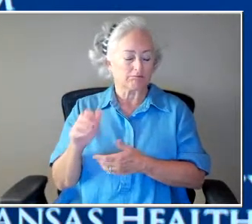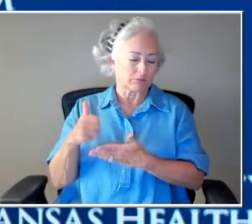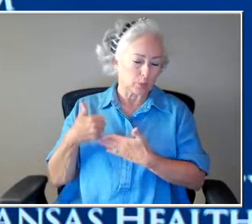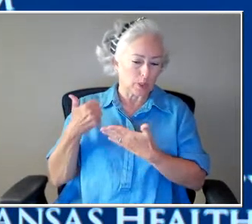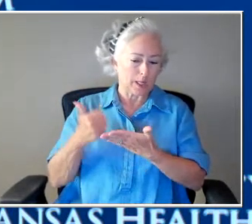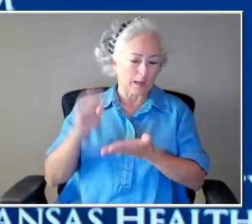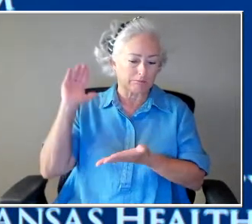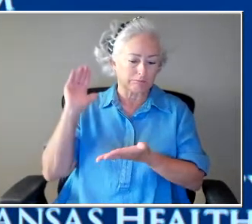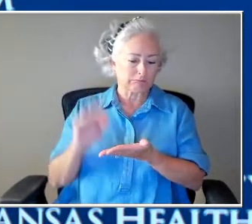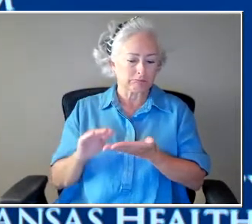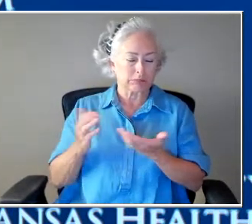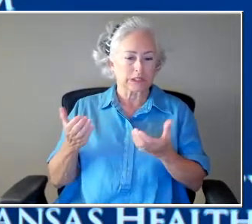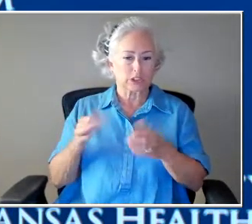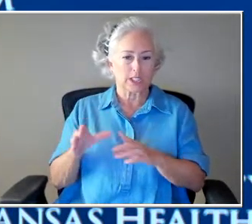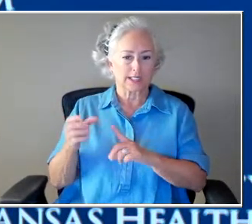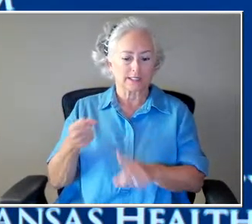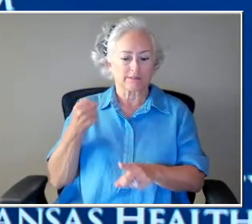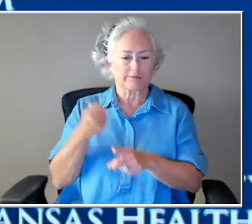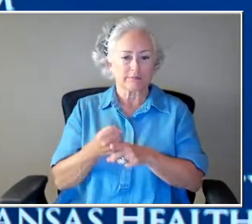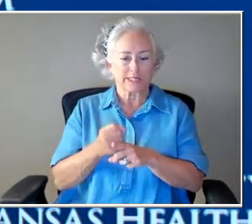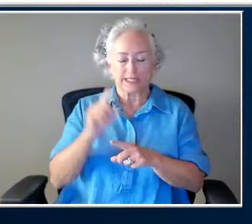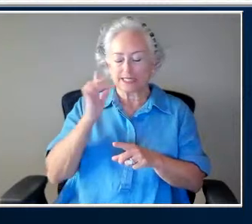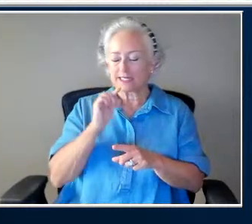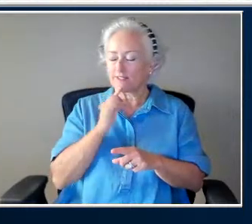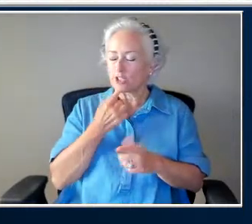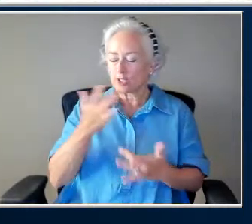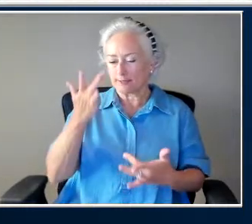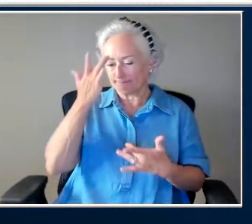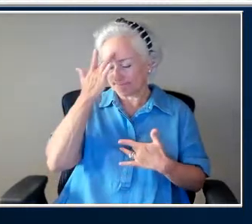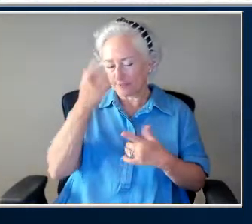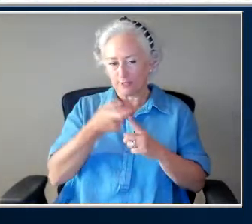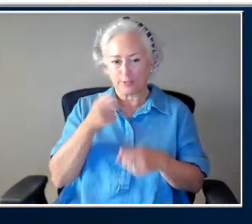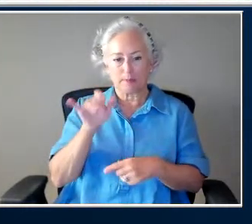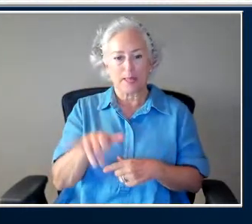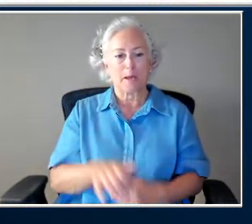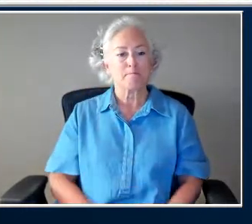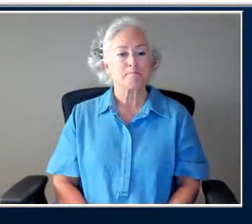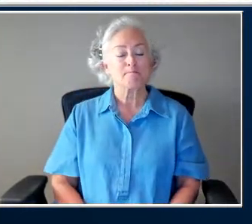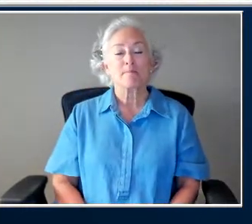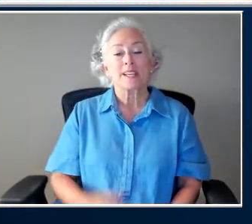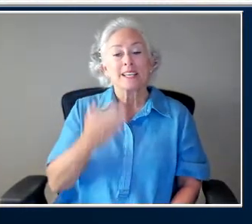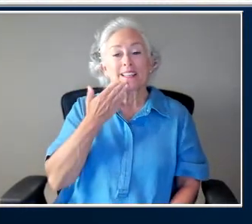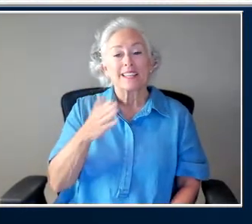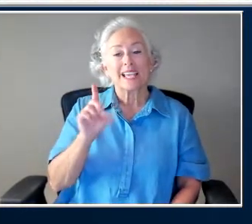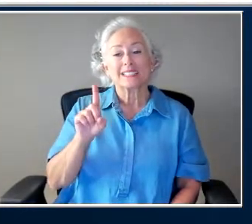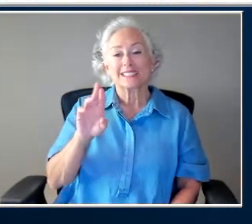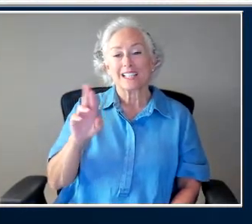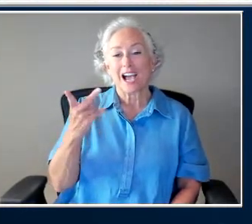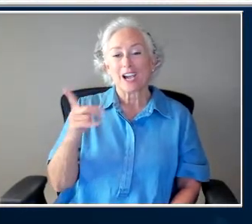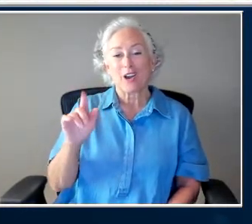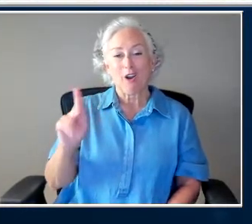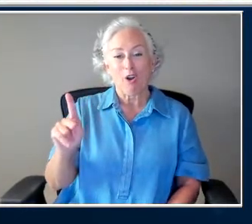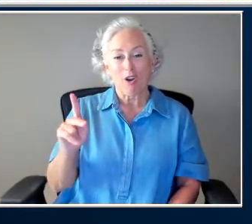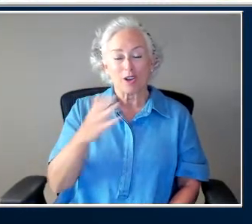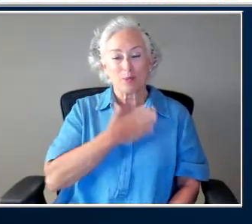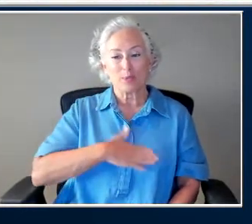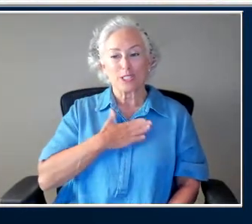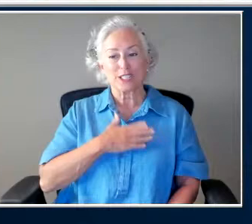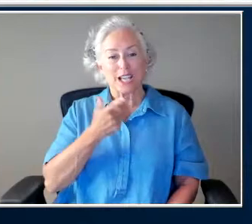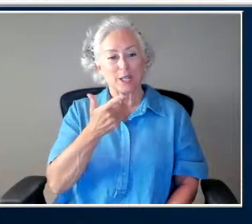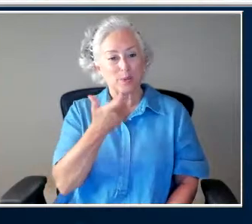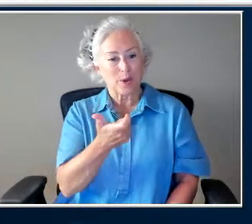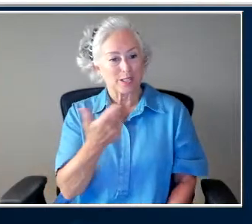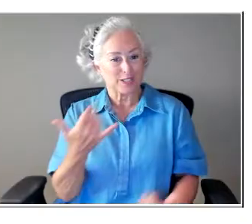of getting severe disease from that as well. Thank you, Dr. Hawkinson, Yeah. and thank you so much for watching us this morning. We'll see you back here